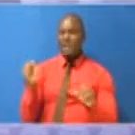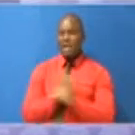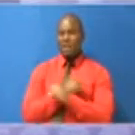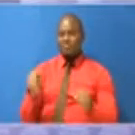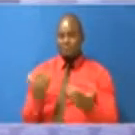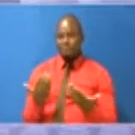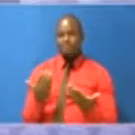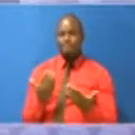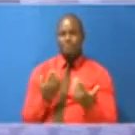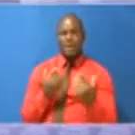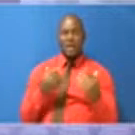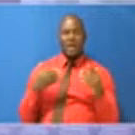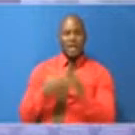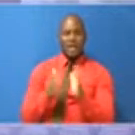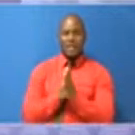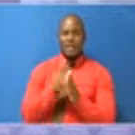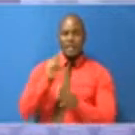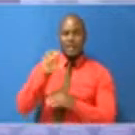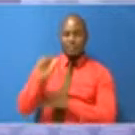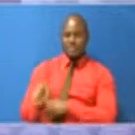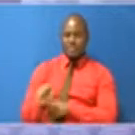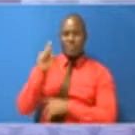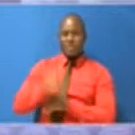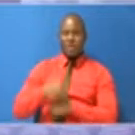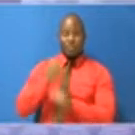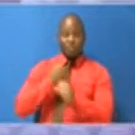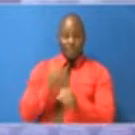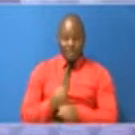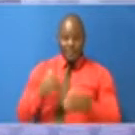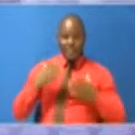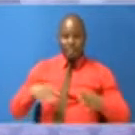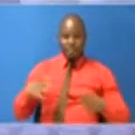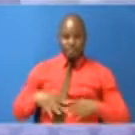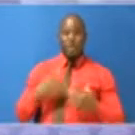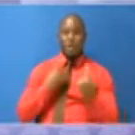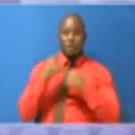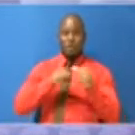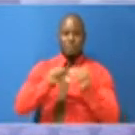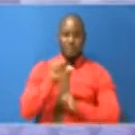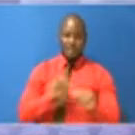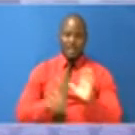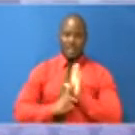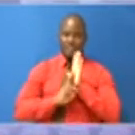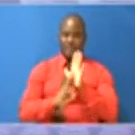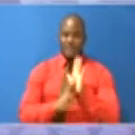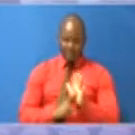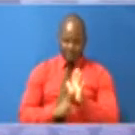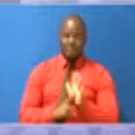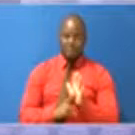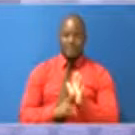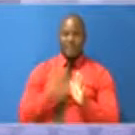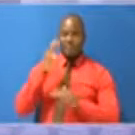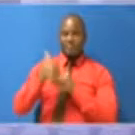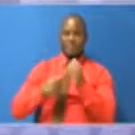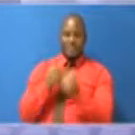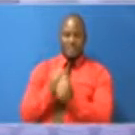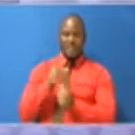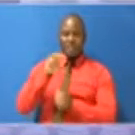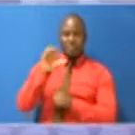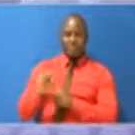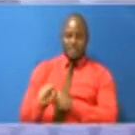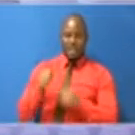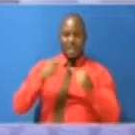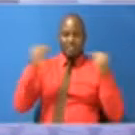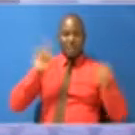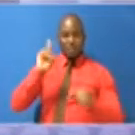gut stroke against the ms and he will not but they must not do that because the people that you're talking about i have represented for five years nms is not an